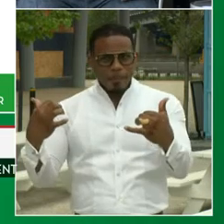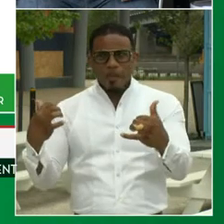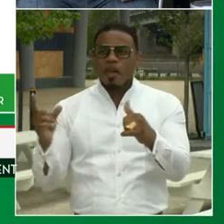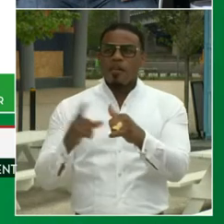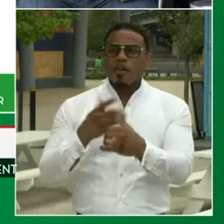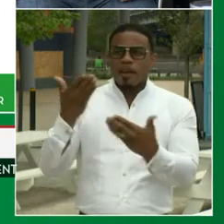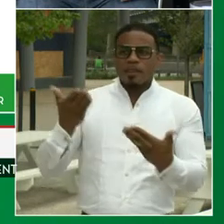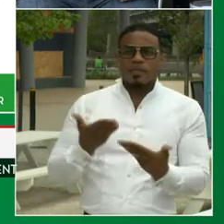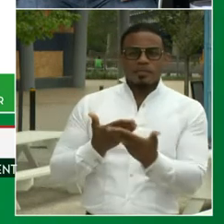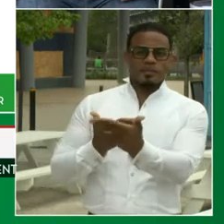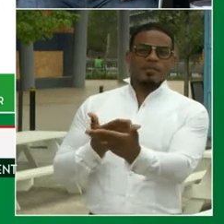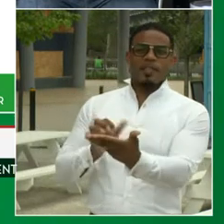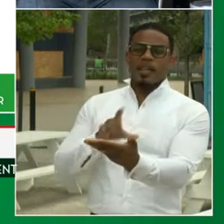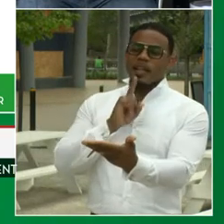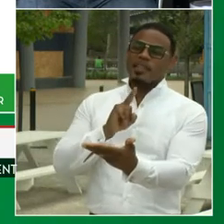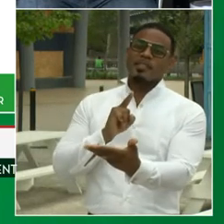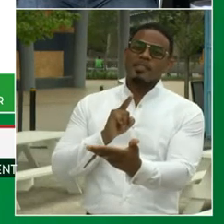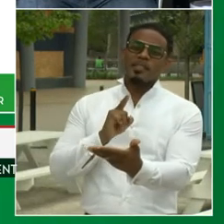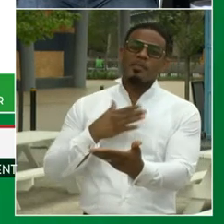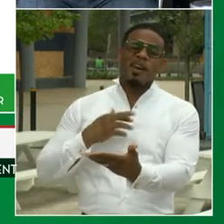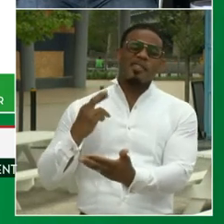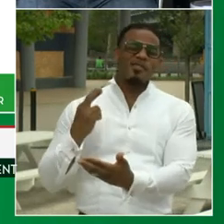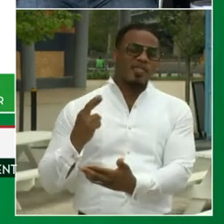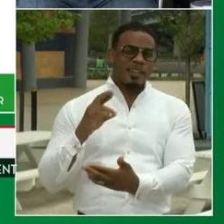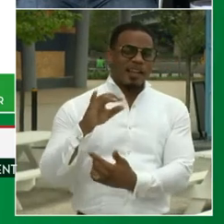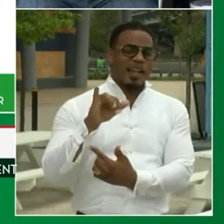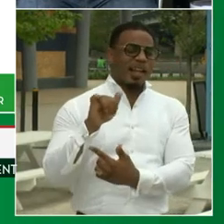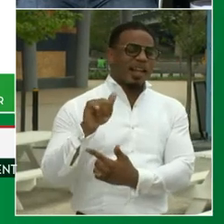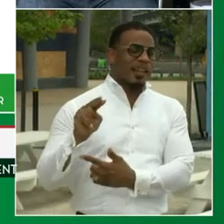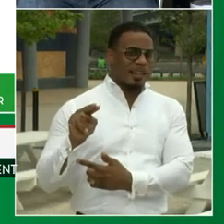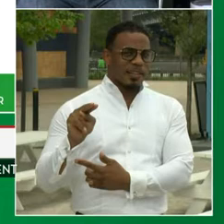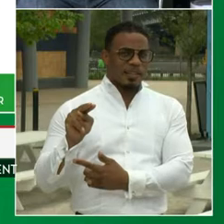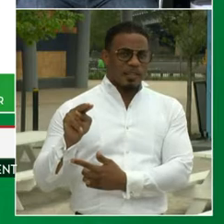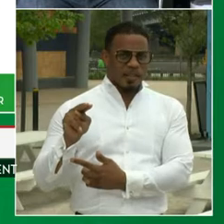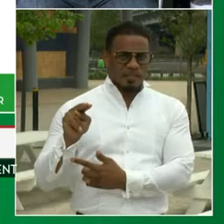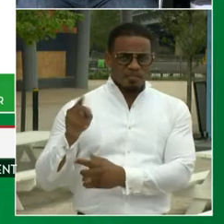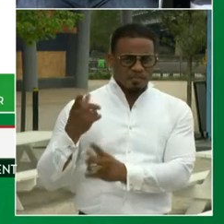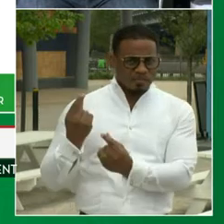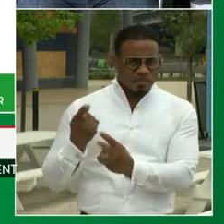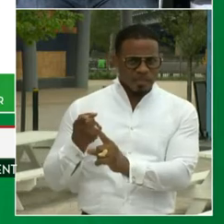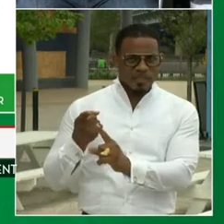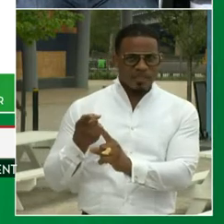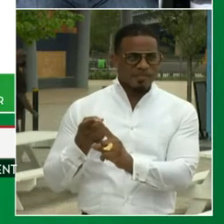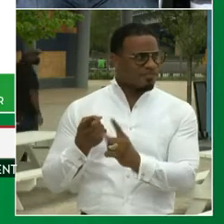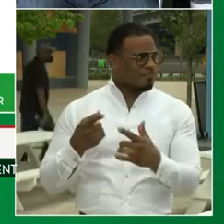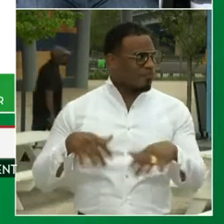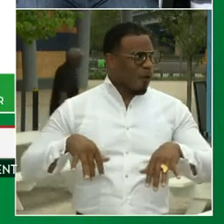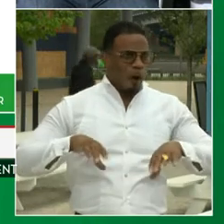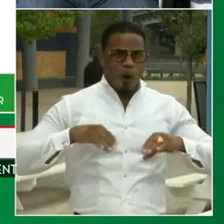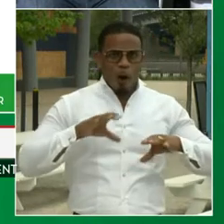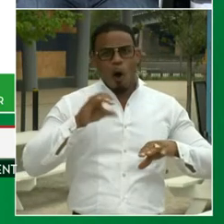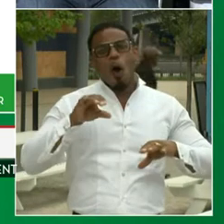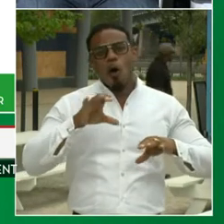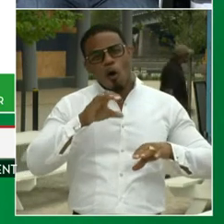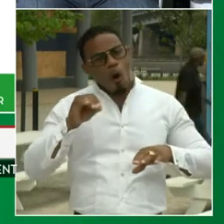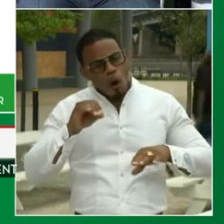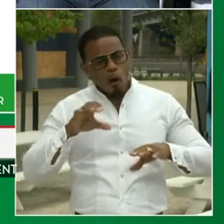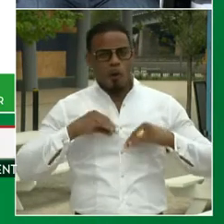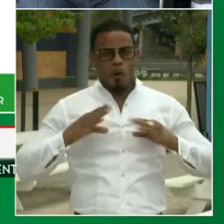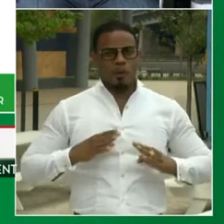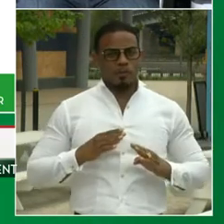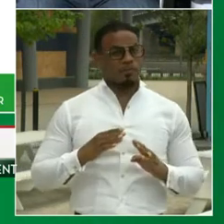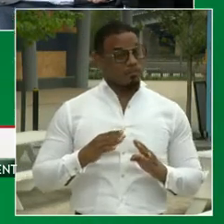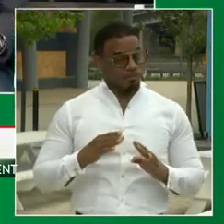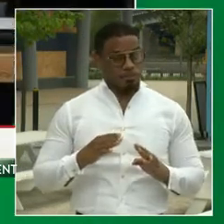off the bat. That is my friend Ian, who is the proprietor here, co-owner. Co-owner, yep. Not